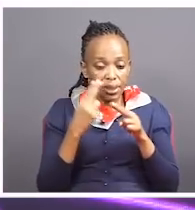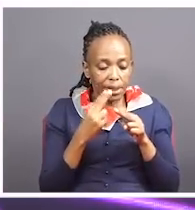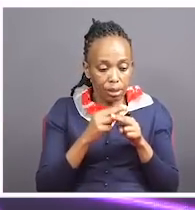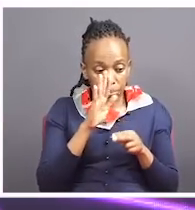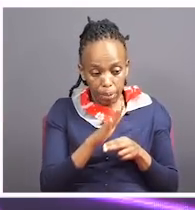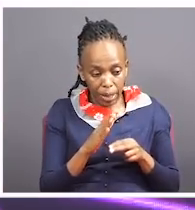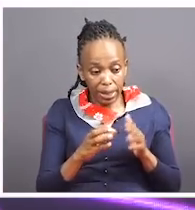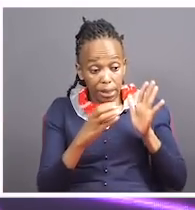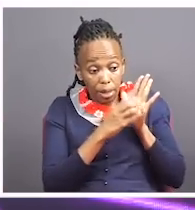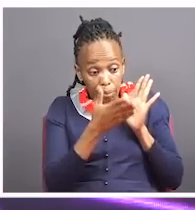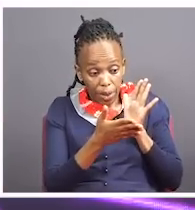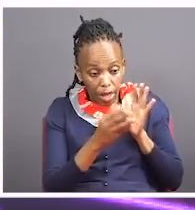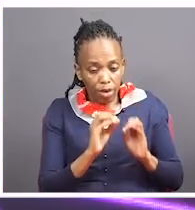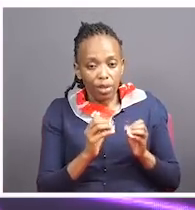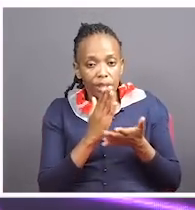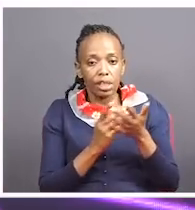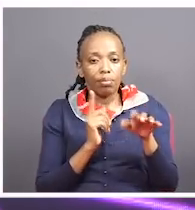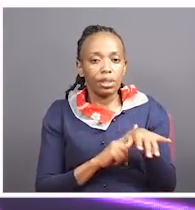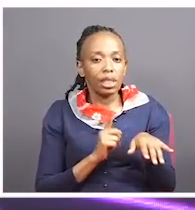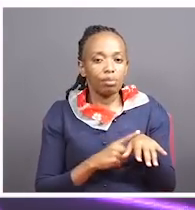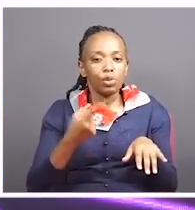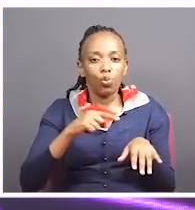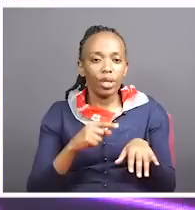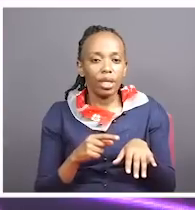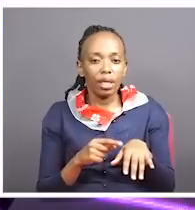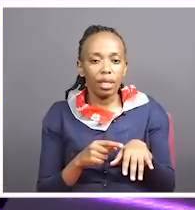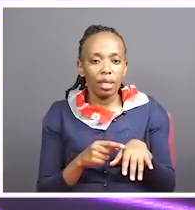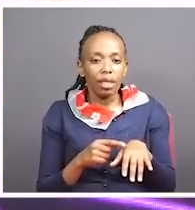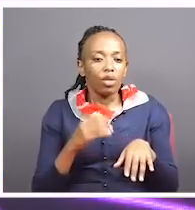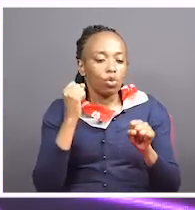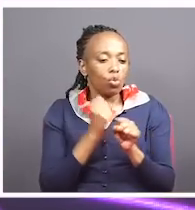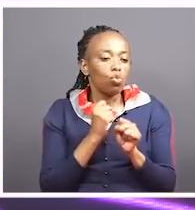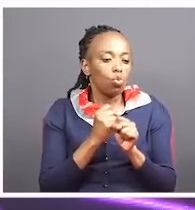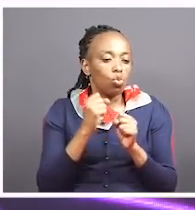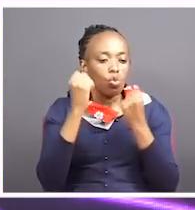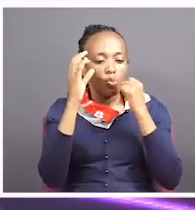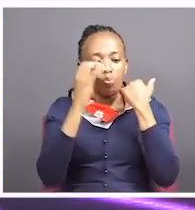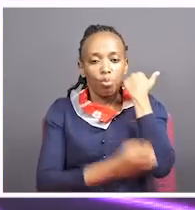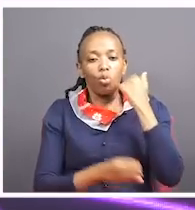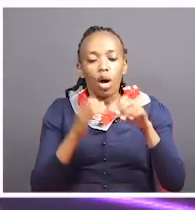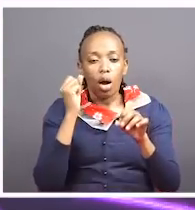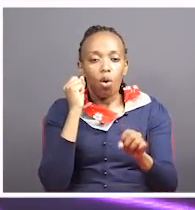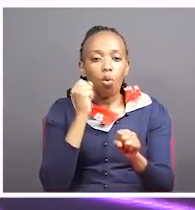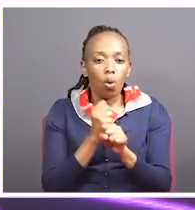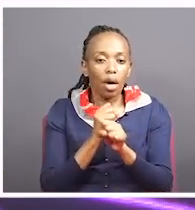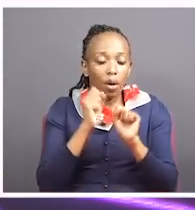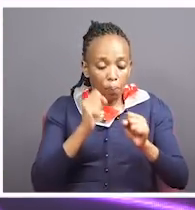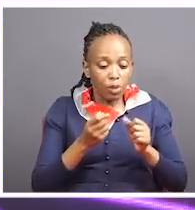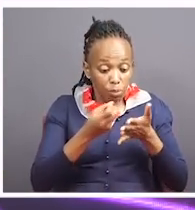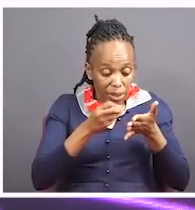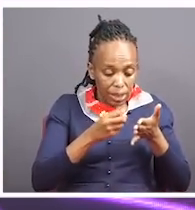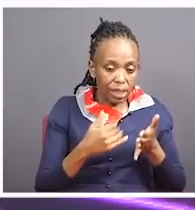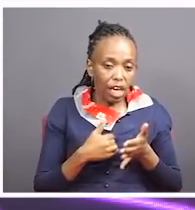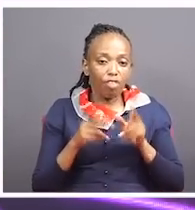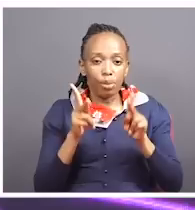Because your name is not labeled there, so sometimes we get away with very shoddy work. Can you put your